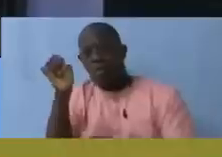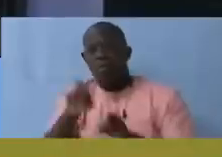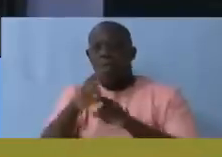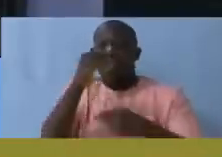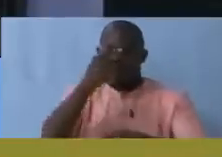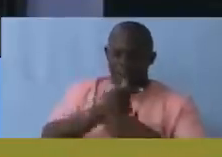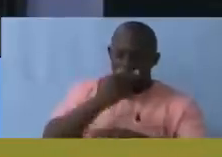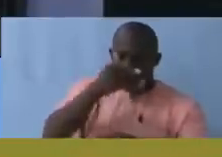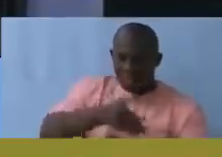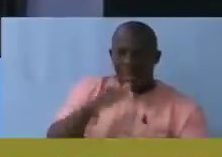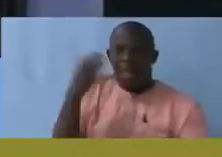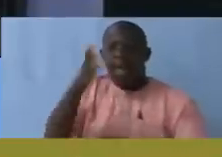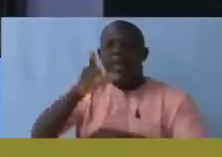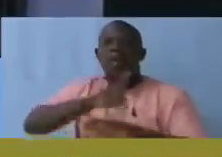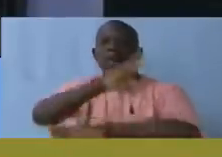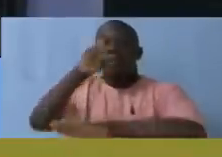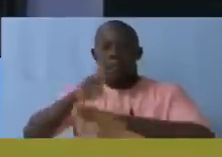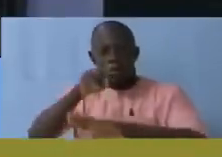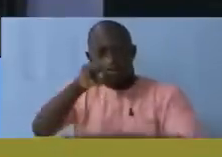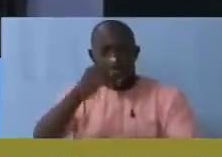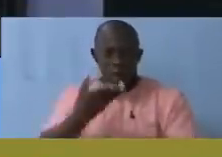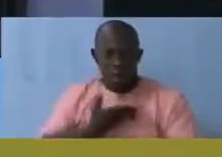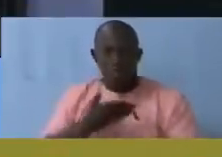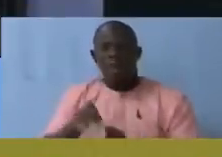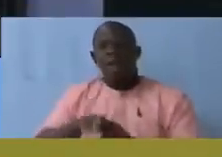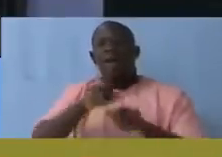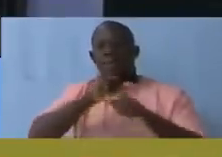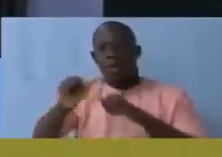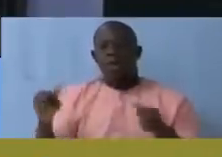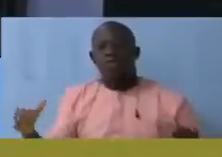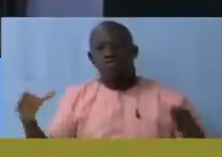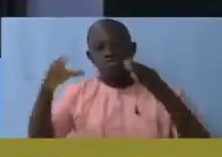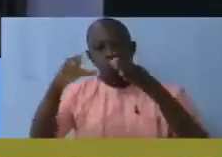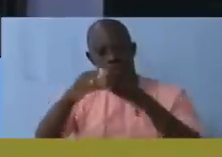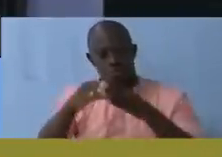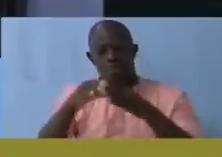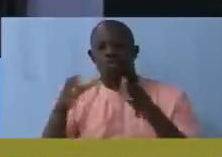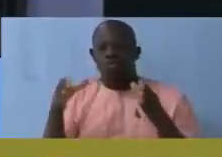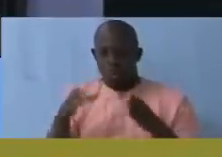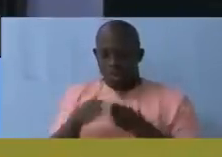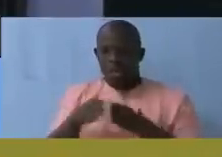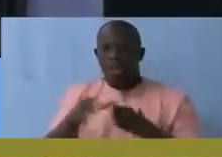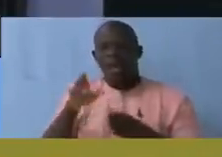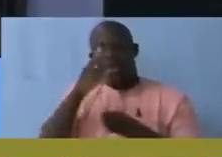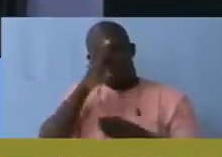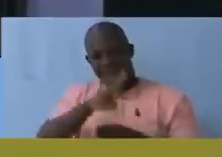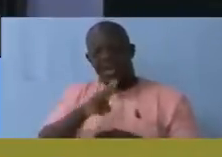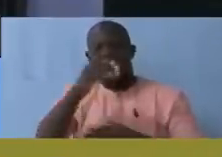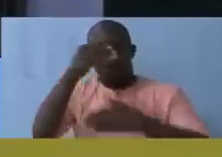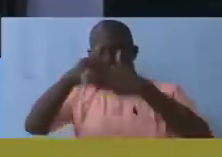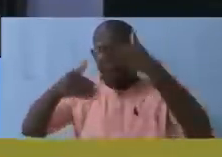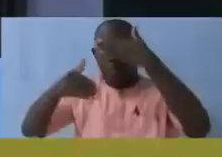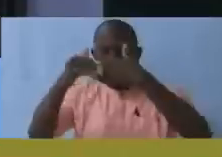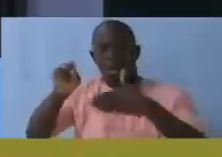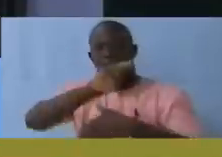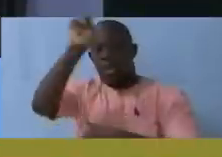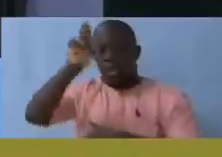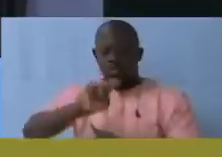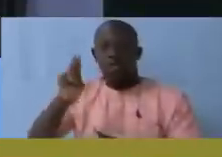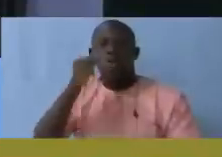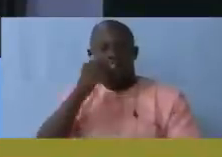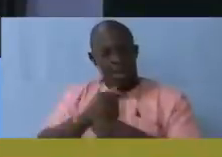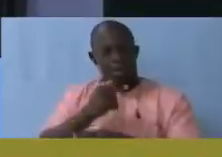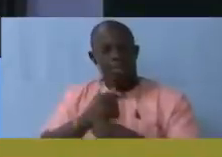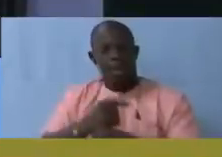I think we should storm our brains together, join hands, and try to build up the nation. We have